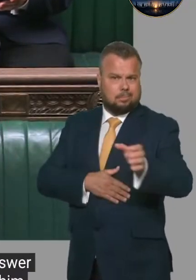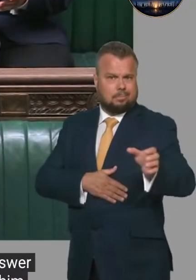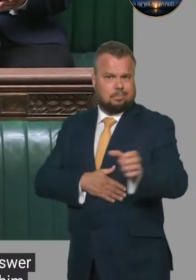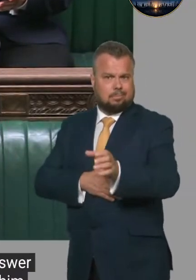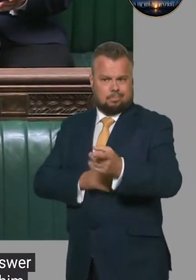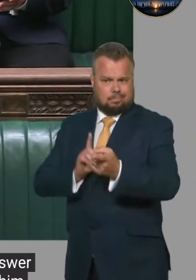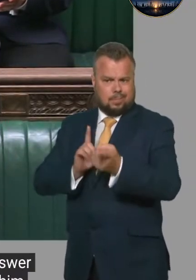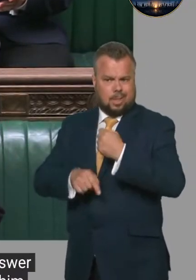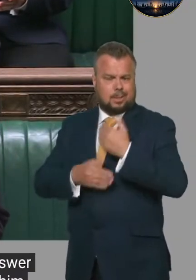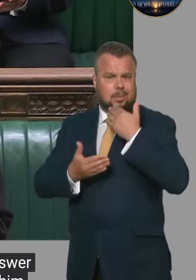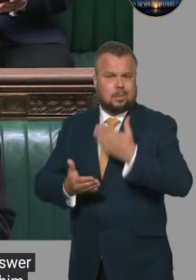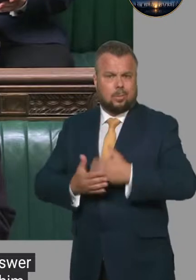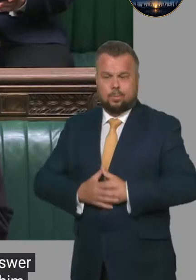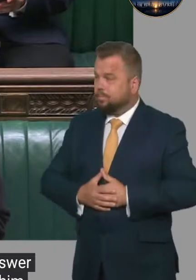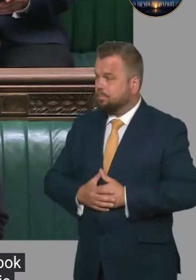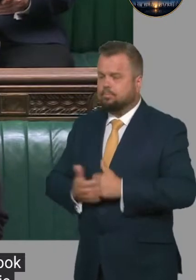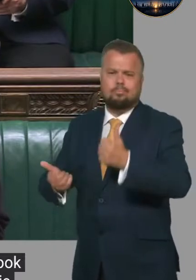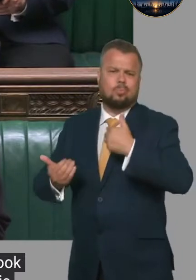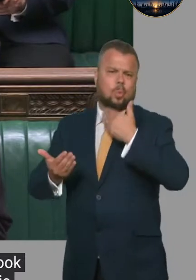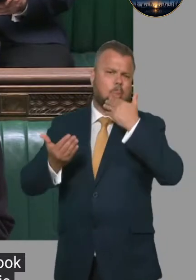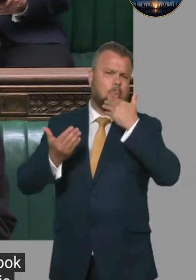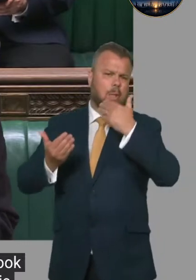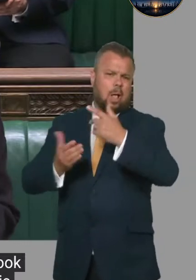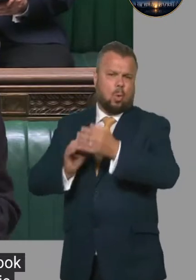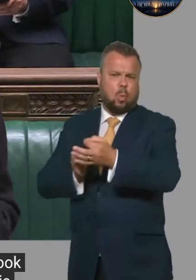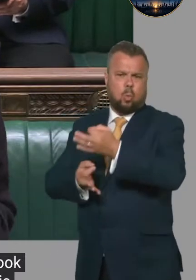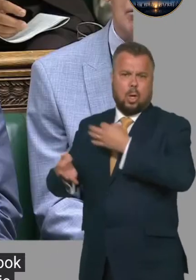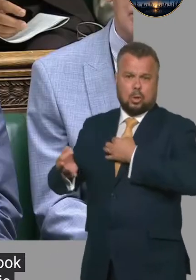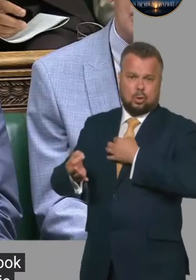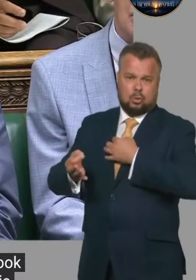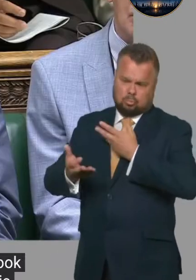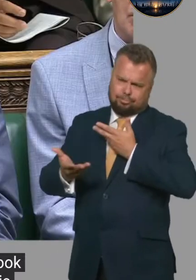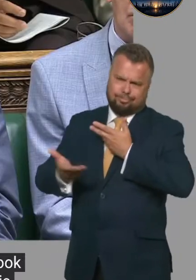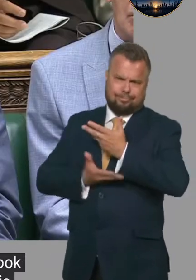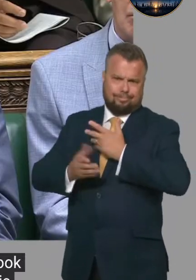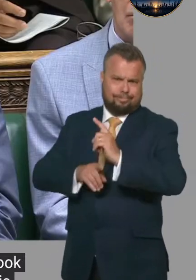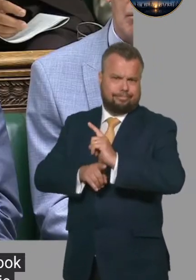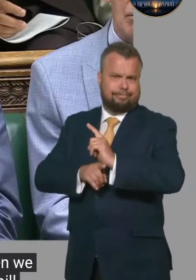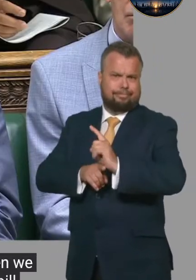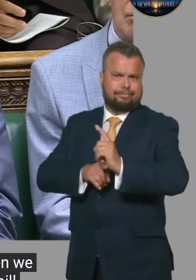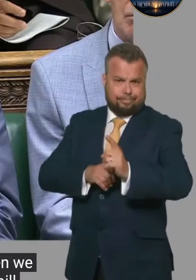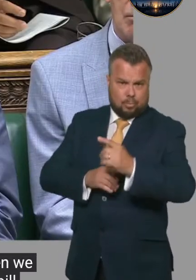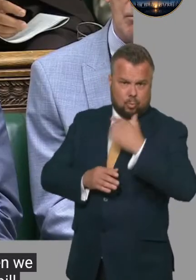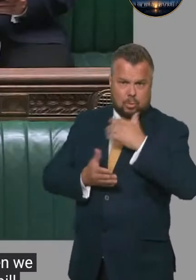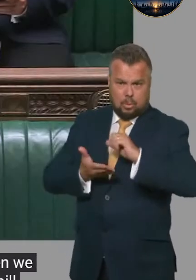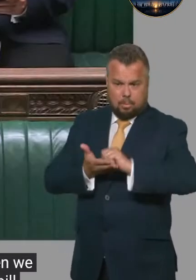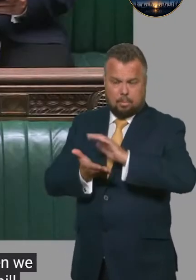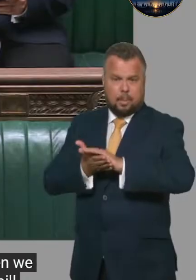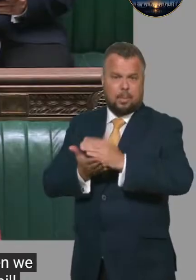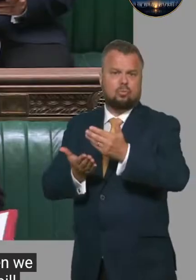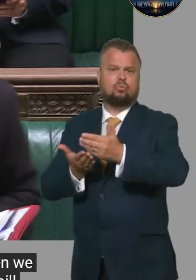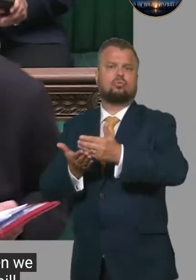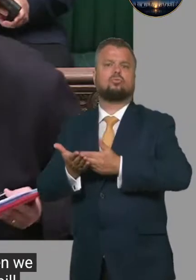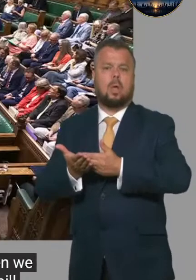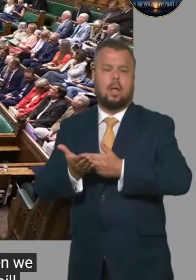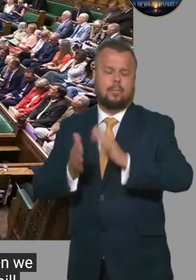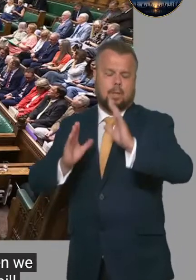we're talking about here is criminalising abuse that should happen to nobody, anywhere, in any situation or any